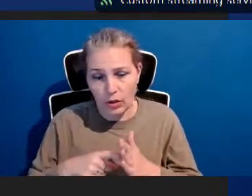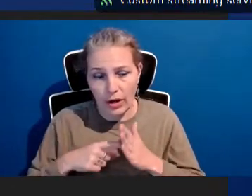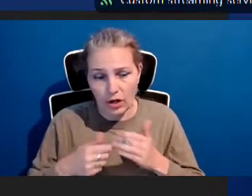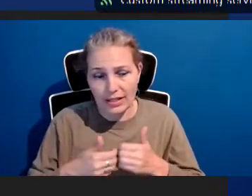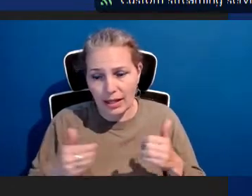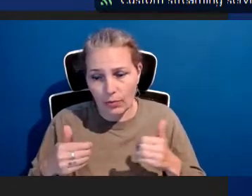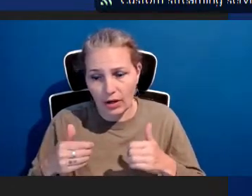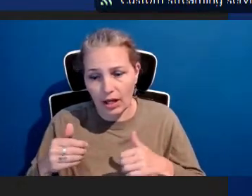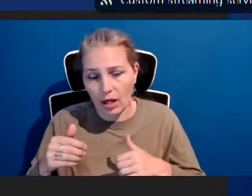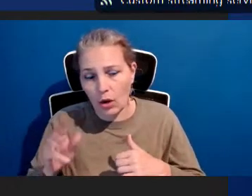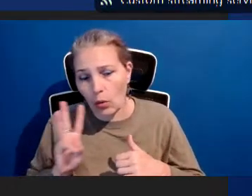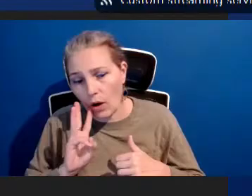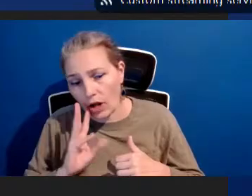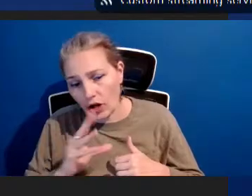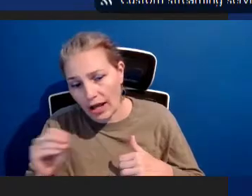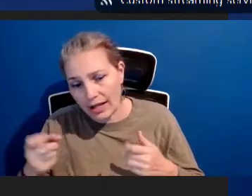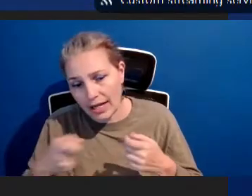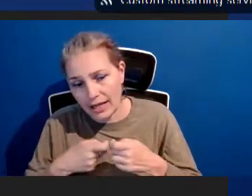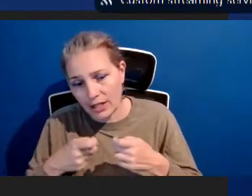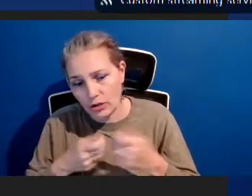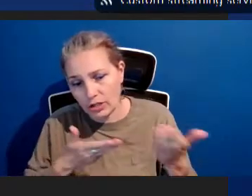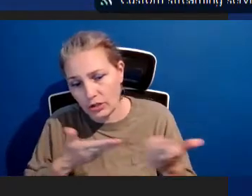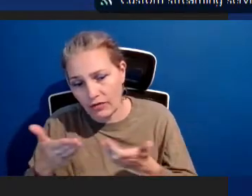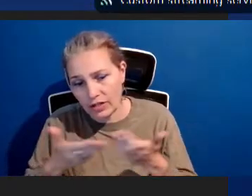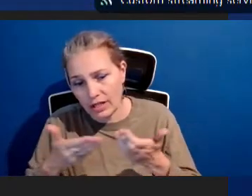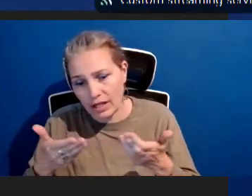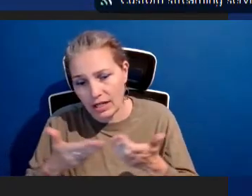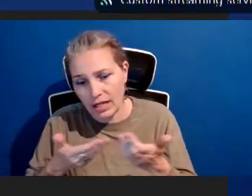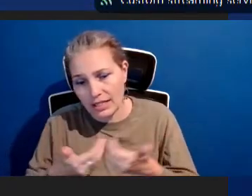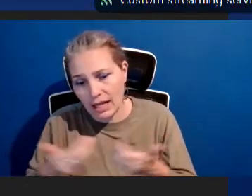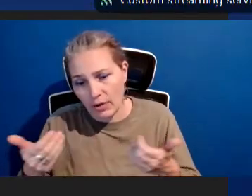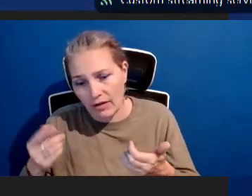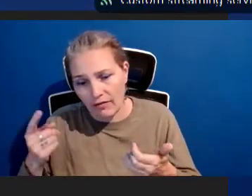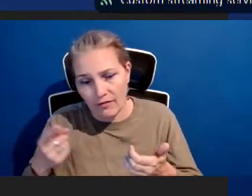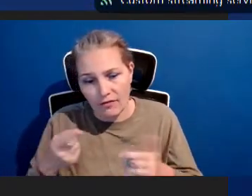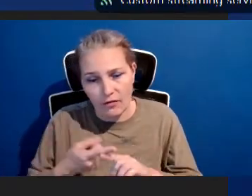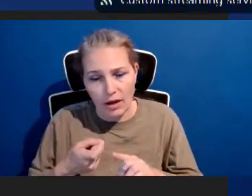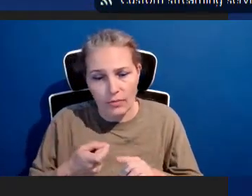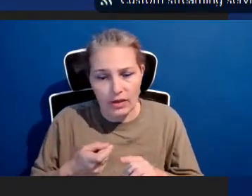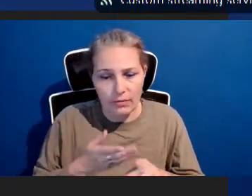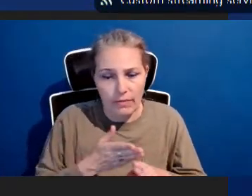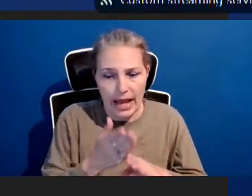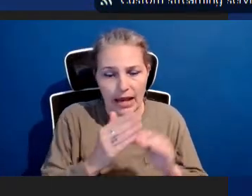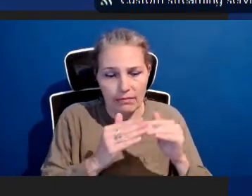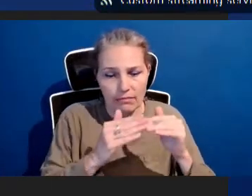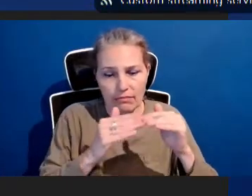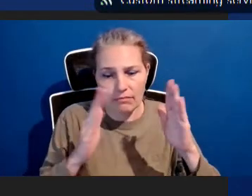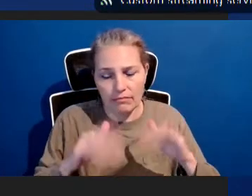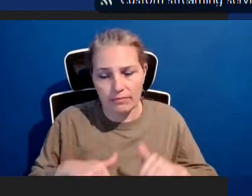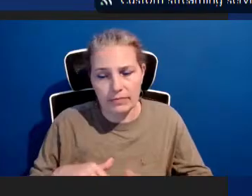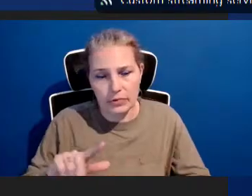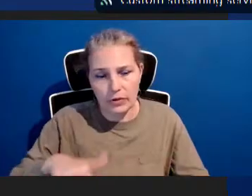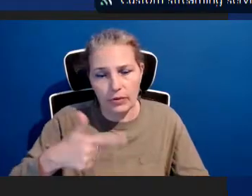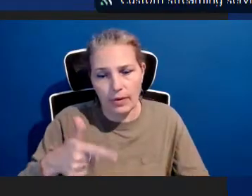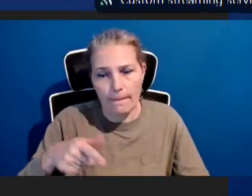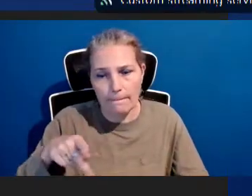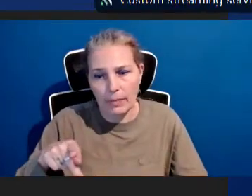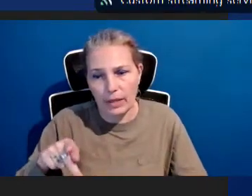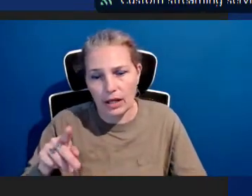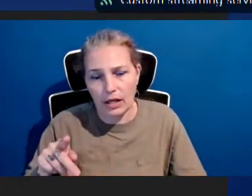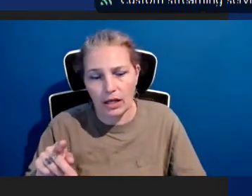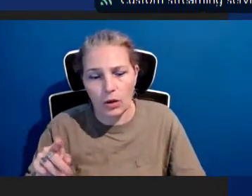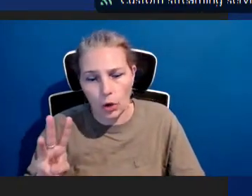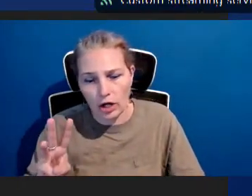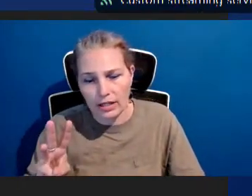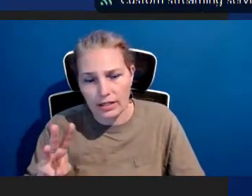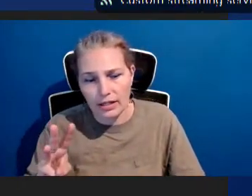electricity services from the main residence? And I know that's a multi-part question, so I'll turn it over to Public Works first, then